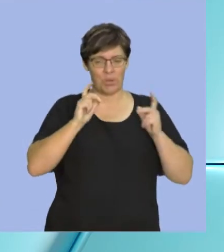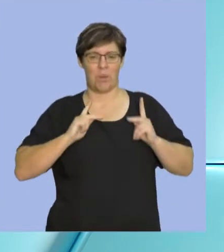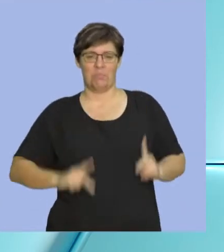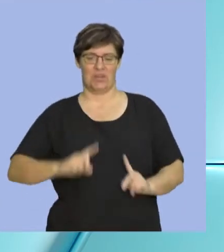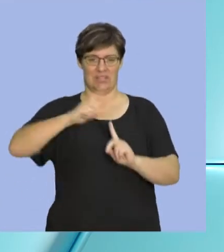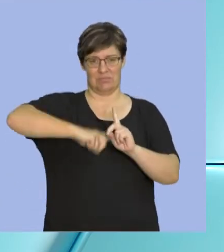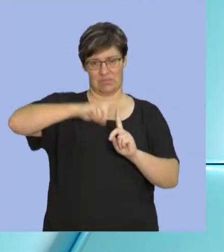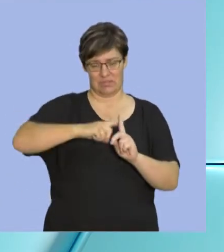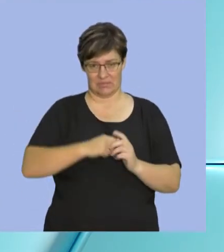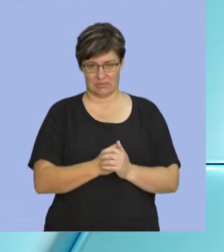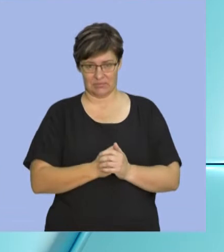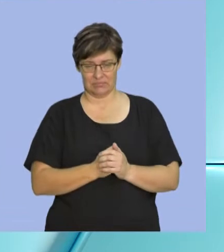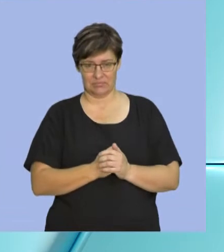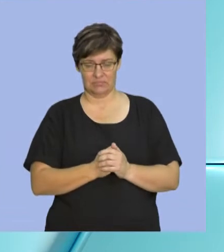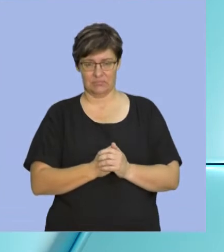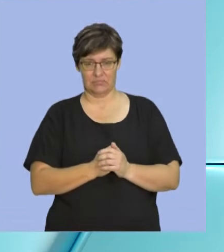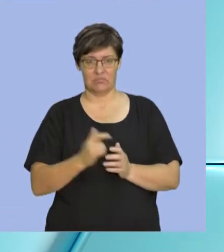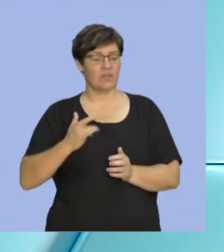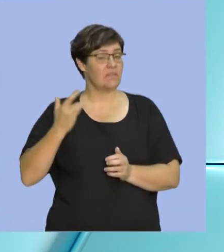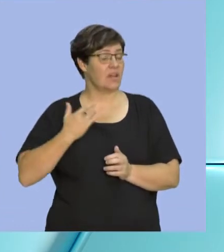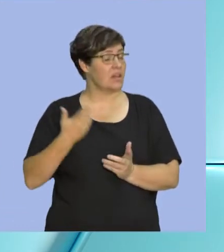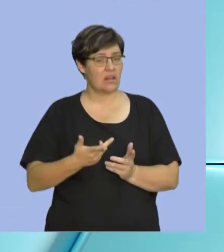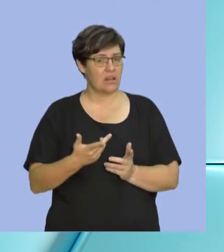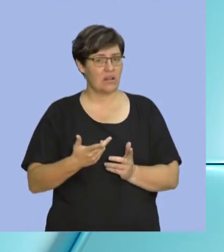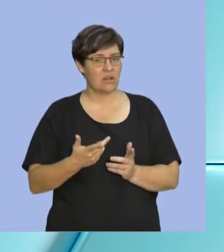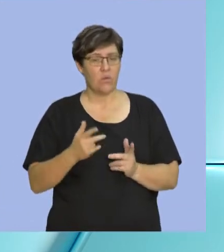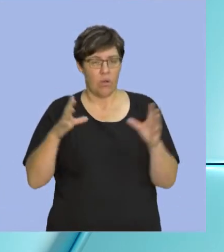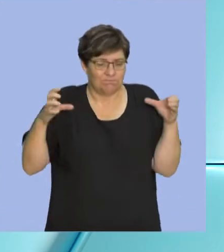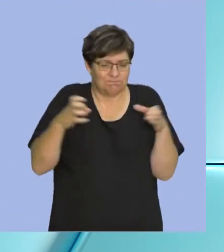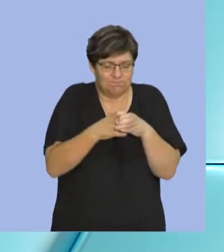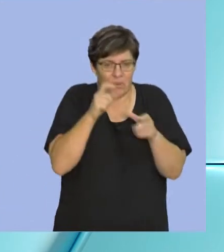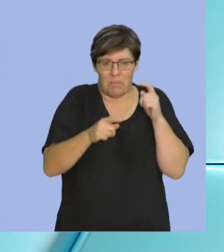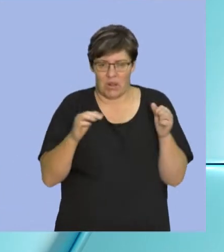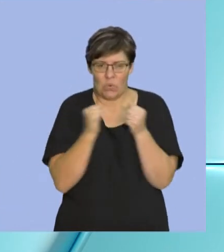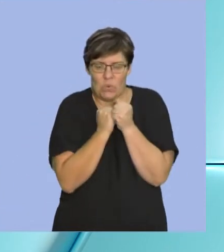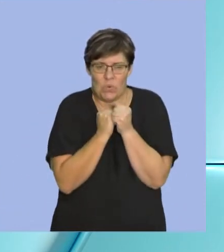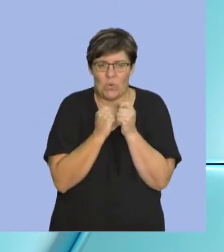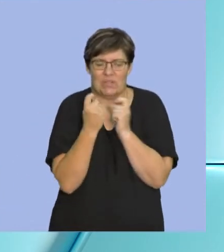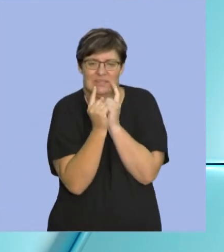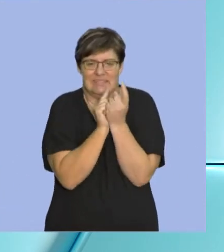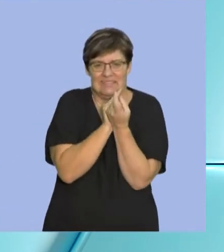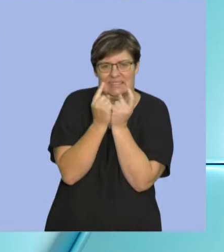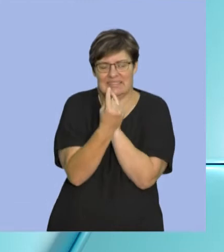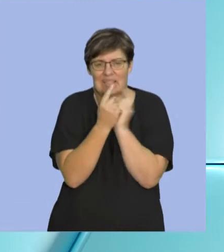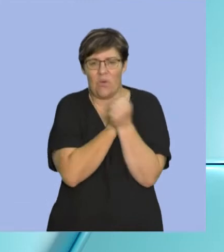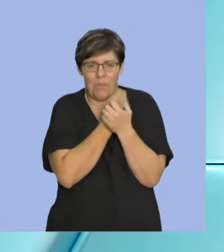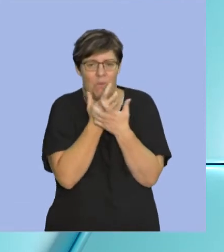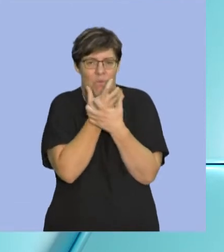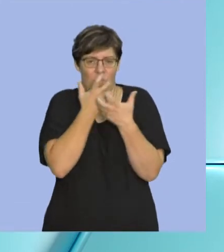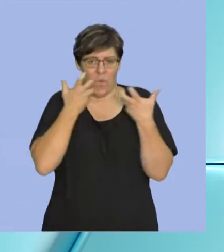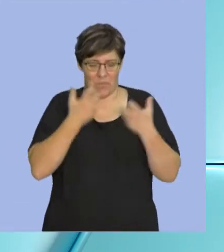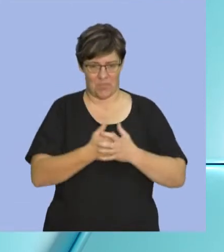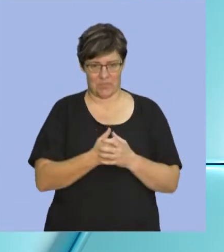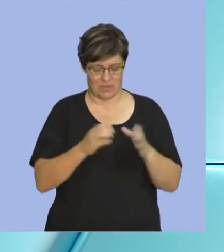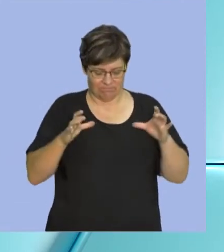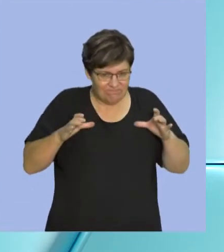temperature. You often feel that in winter sometimes we huddle together and we try and contain the body heat so that we feel warmer. You find that